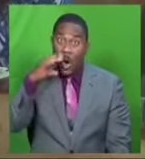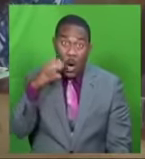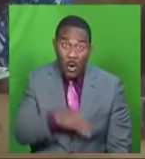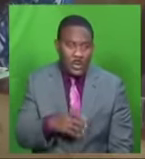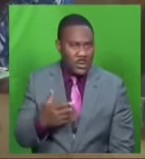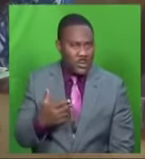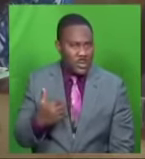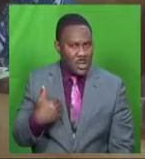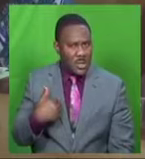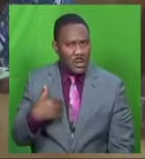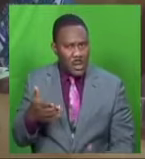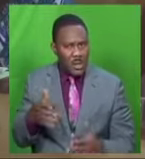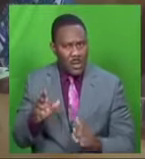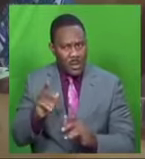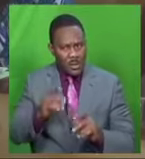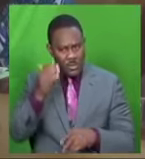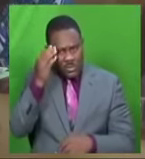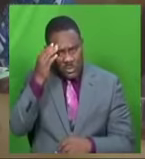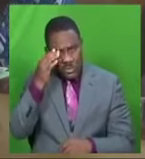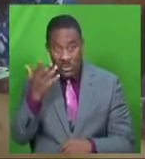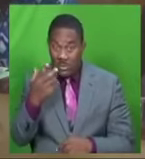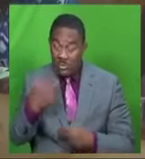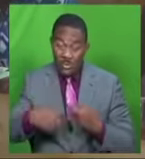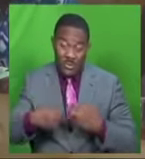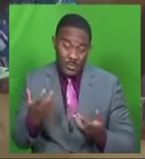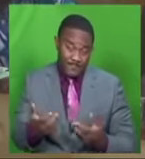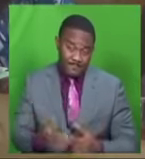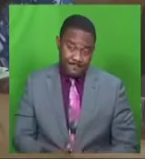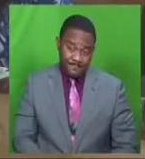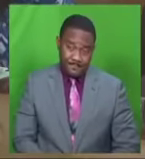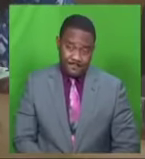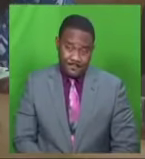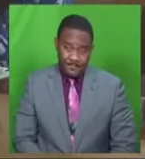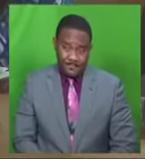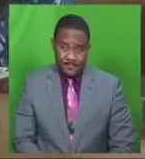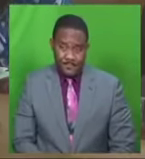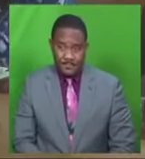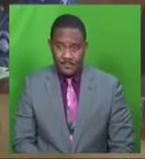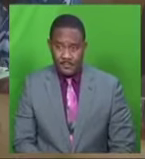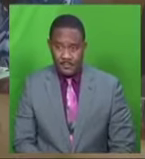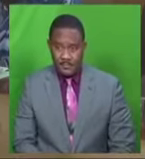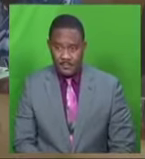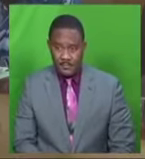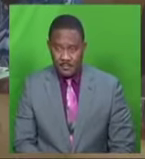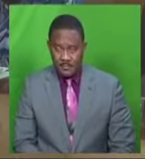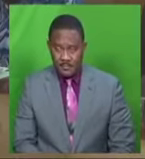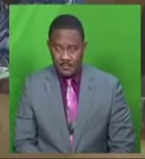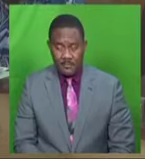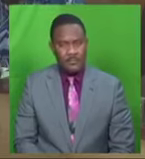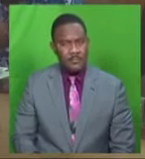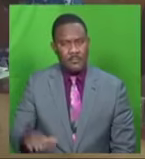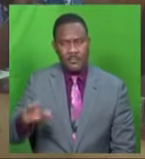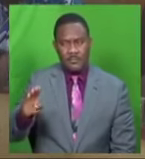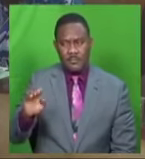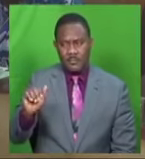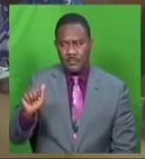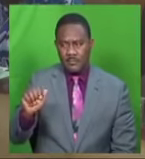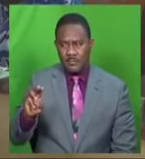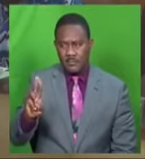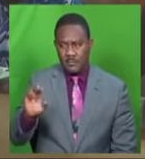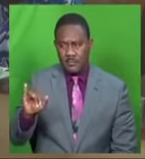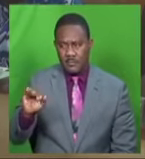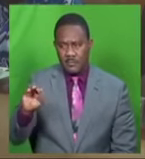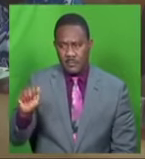that Kroma Ayeshi. Yes. We are suffering. Bamia had a song that the whole country we were